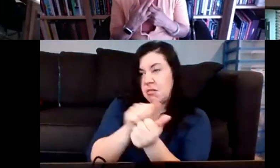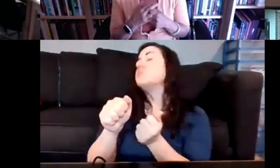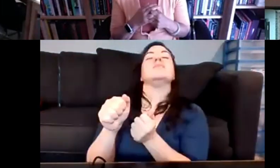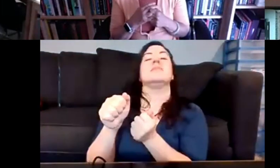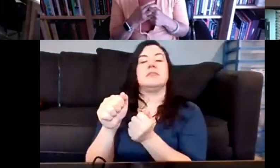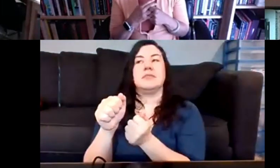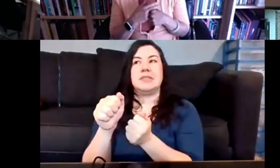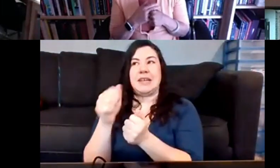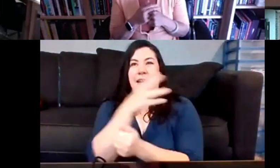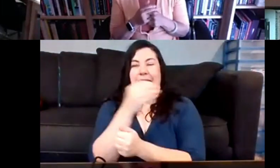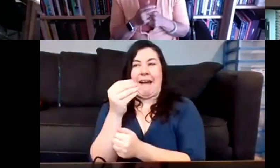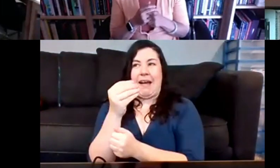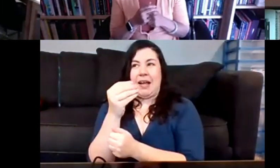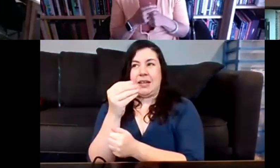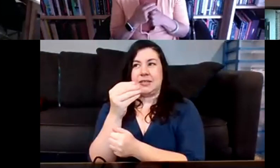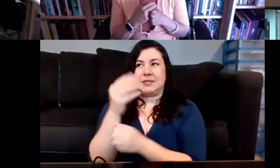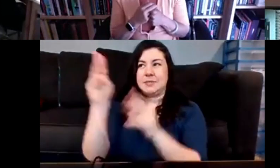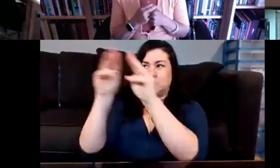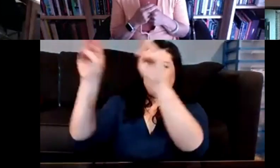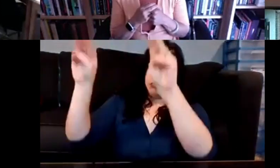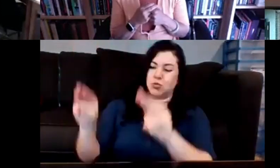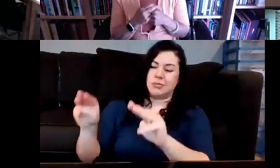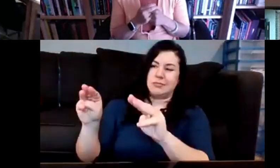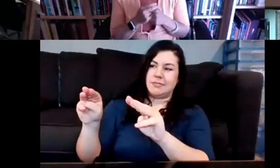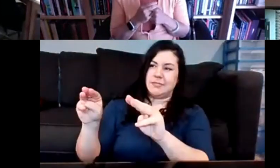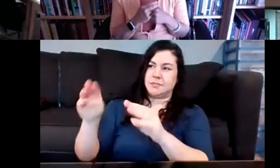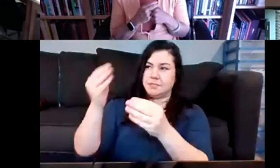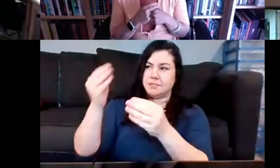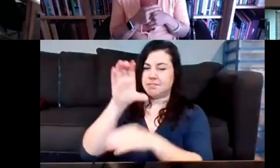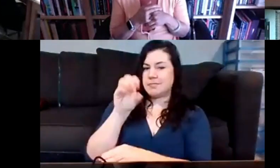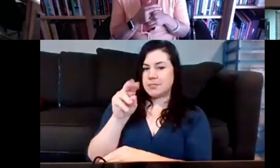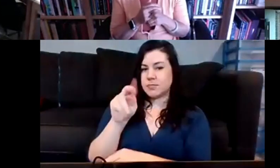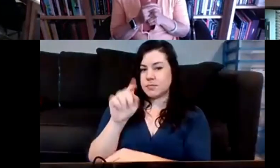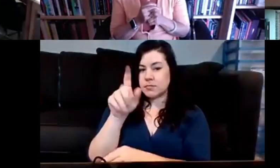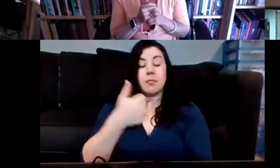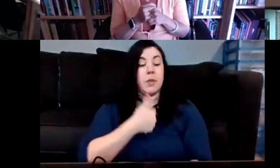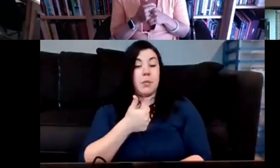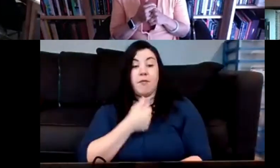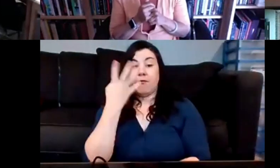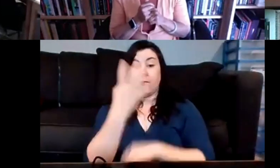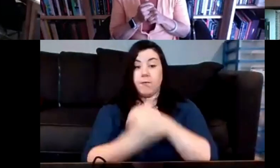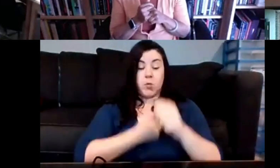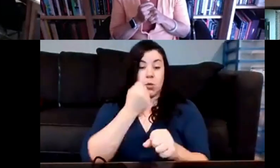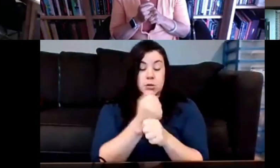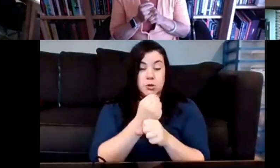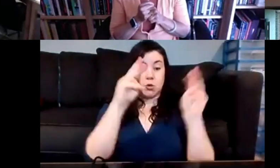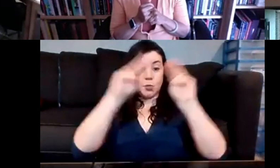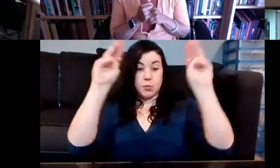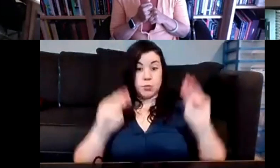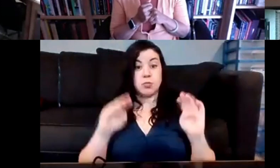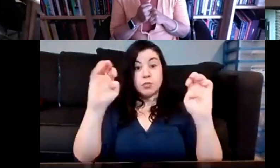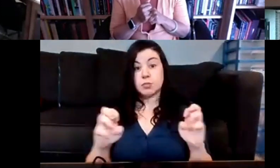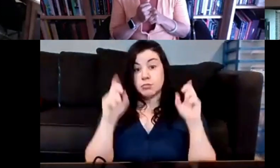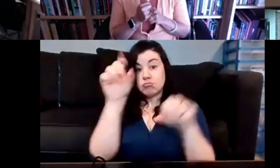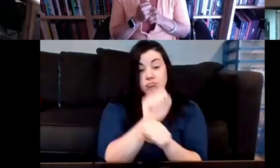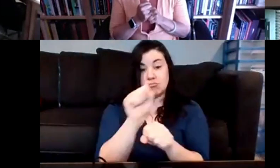given the context of museums, and I worked in museum education for 4 years and got myself out of